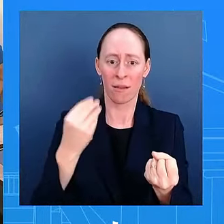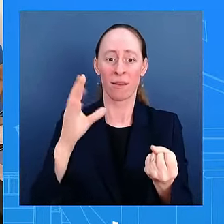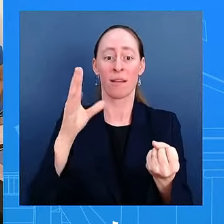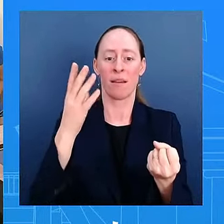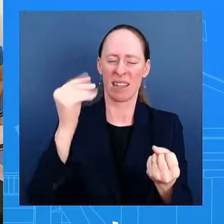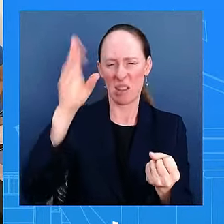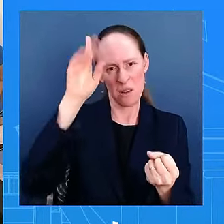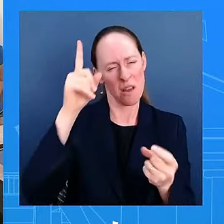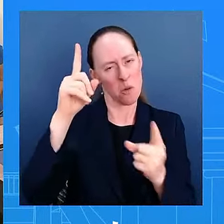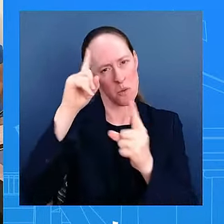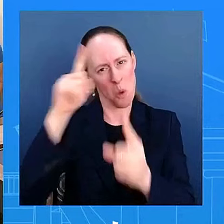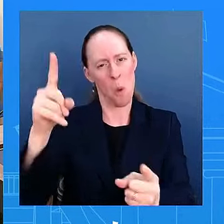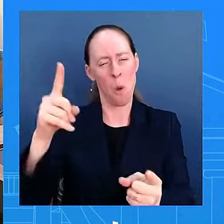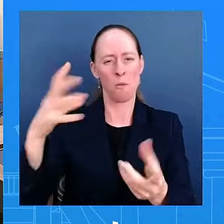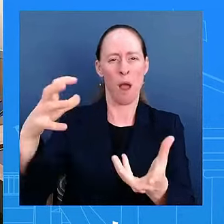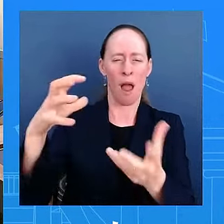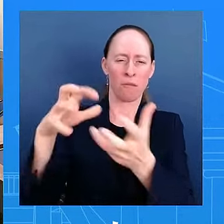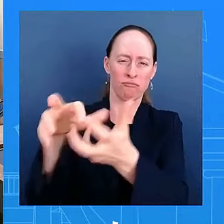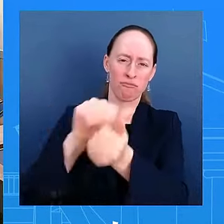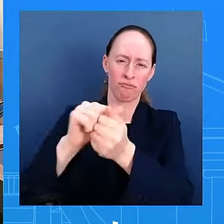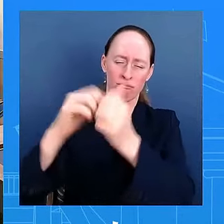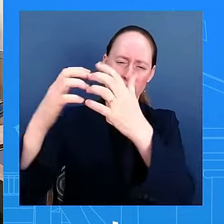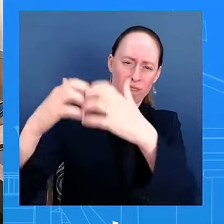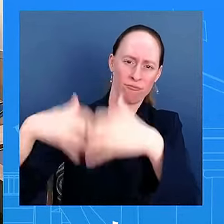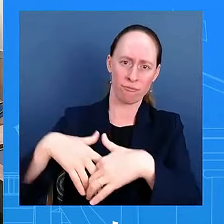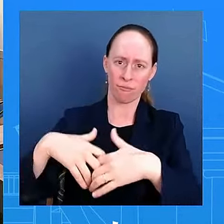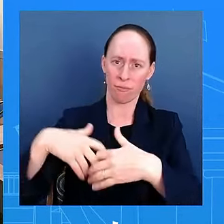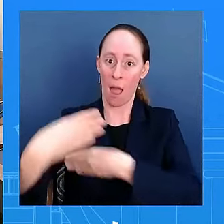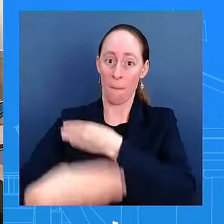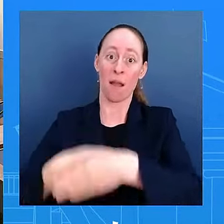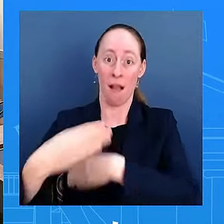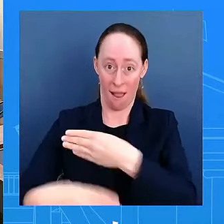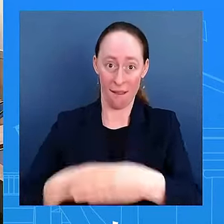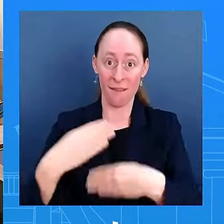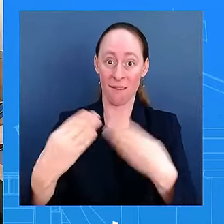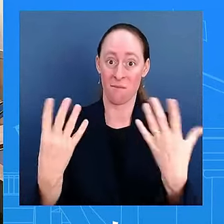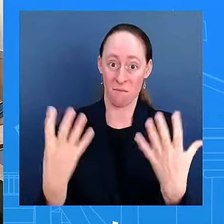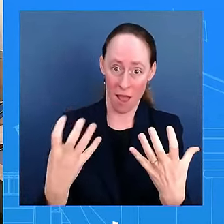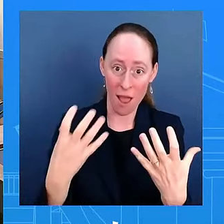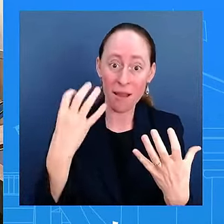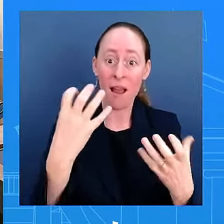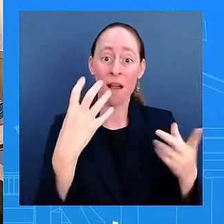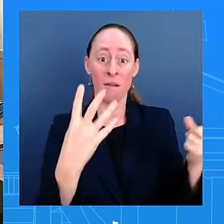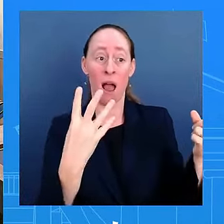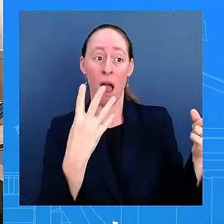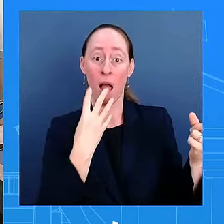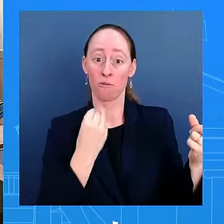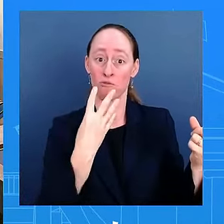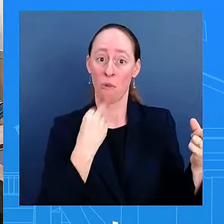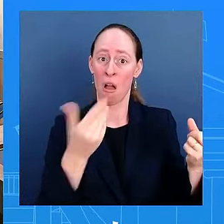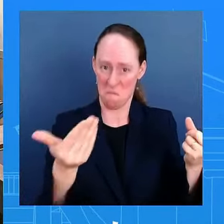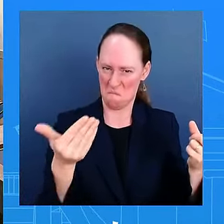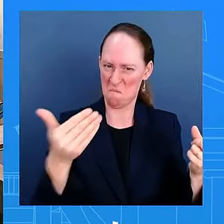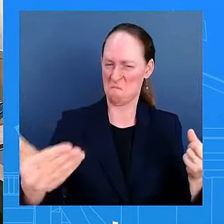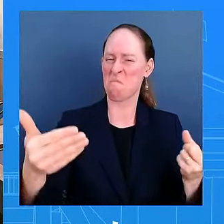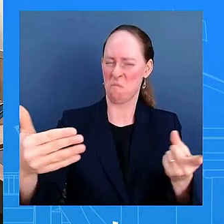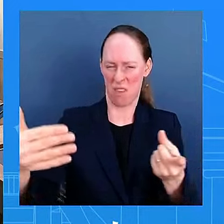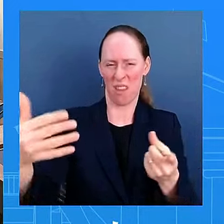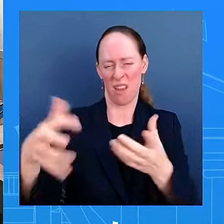frame? Is the understanding to first allow Israel to push back against Hezbollah before going into